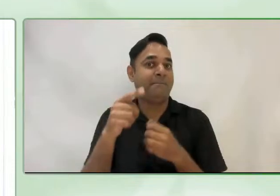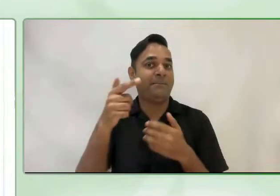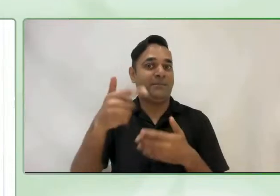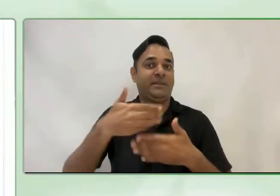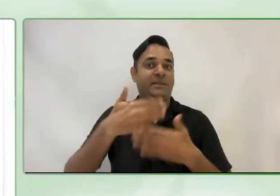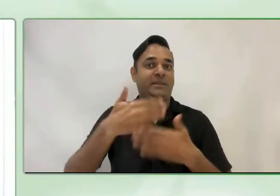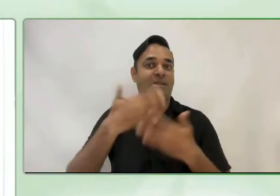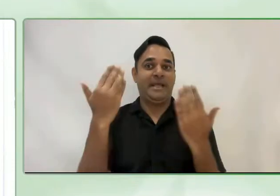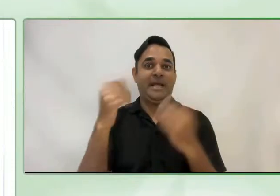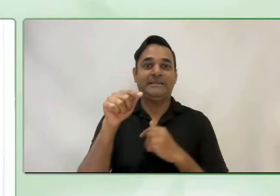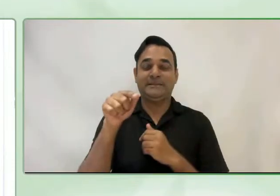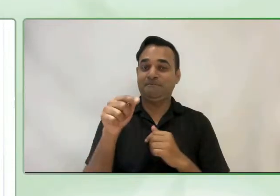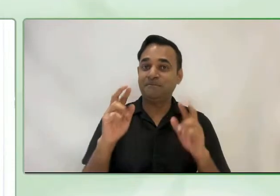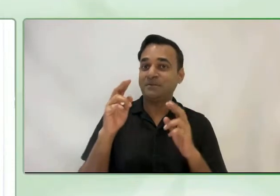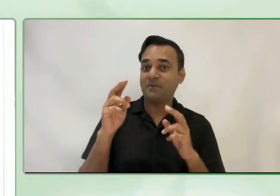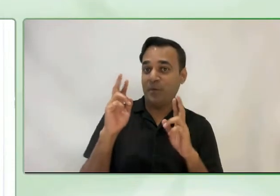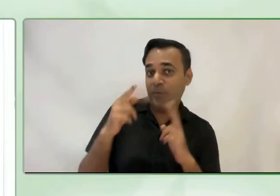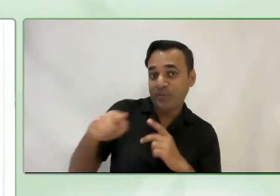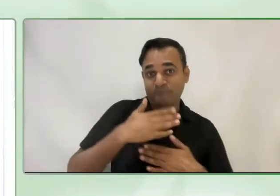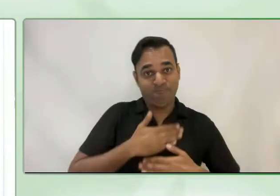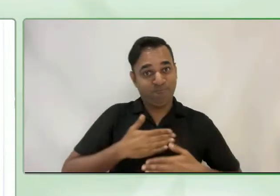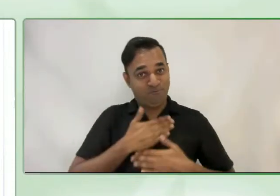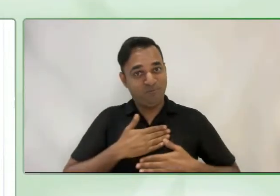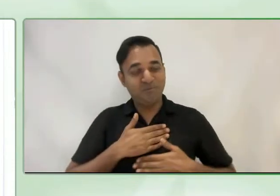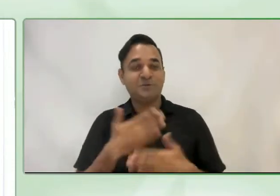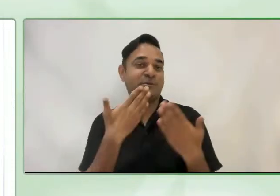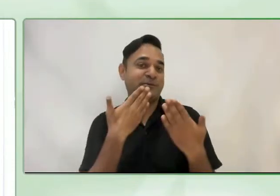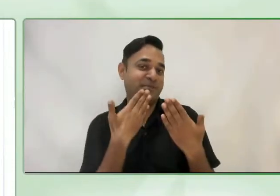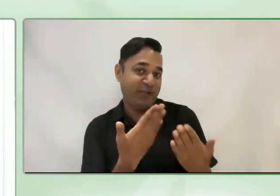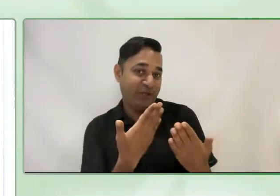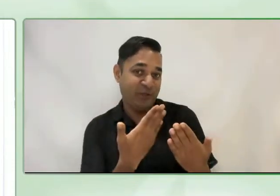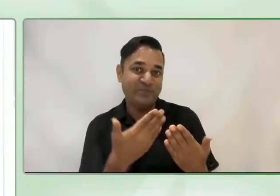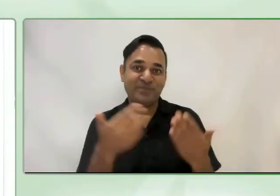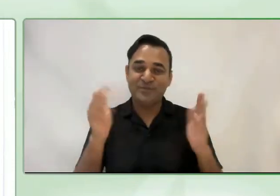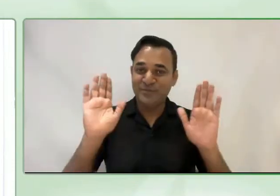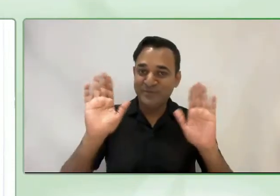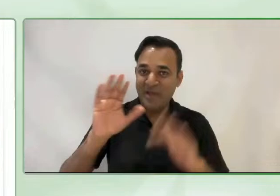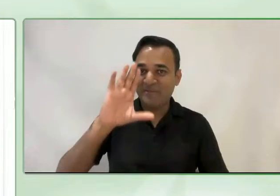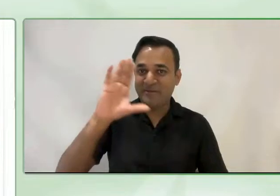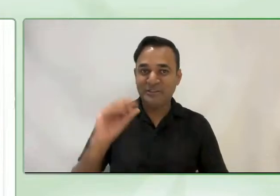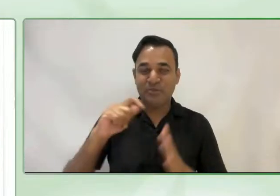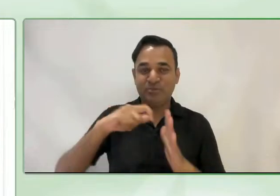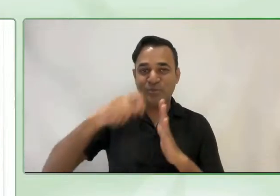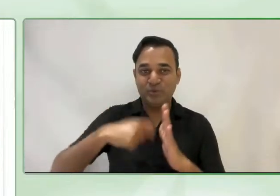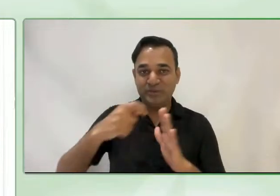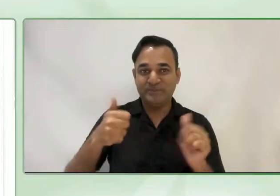thank you and goodbye from the Zero Project. Goodbye. Thank you.